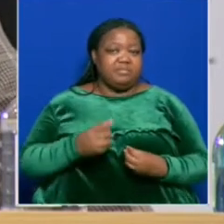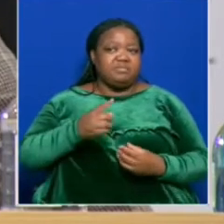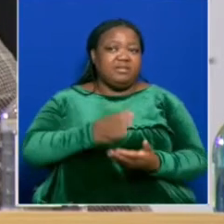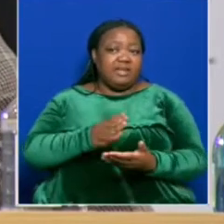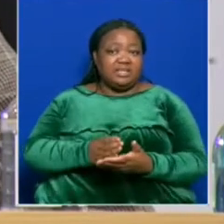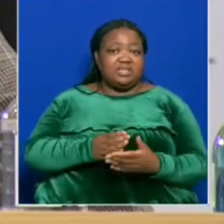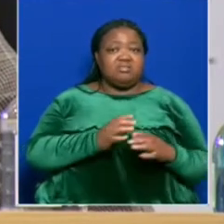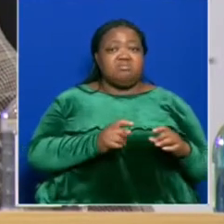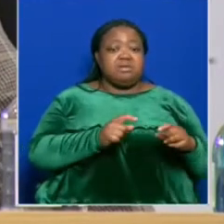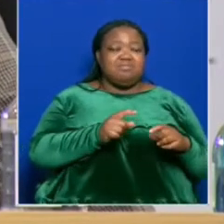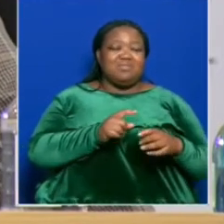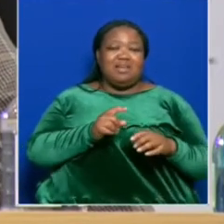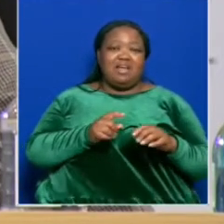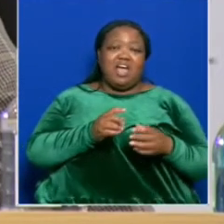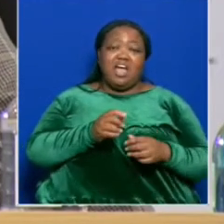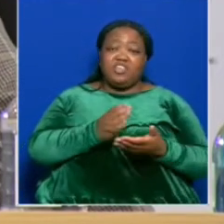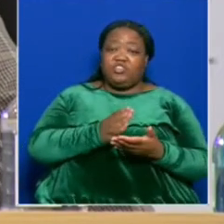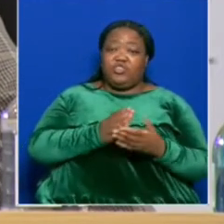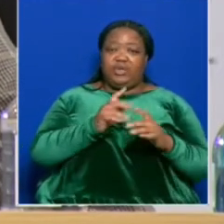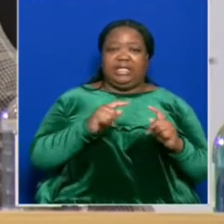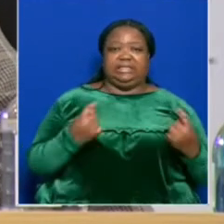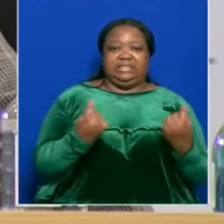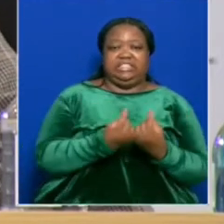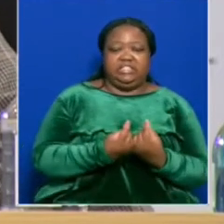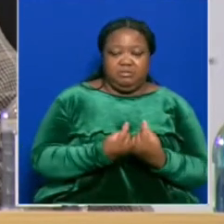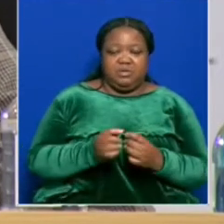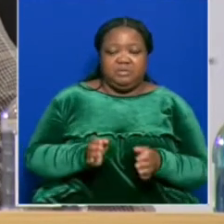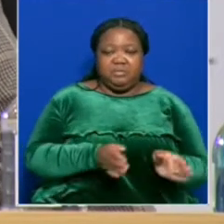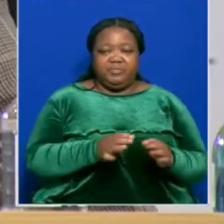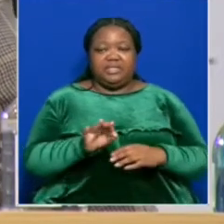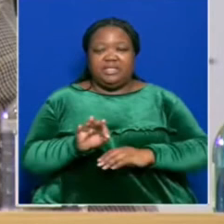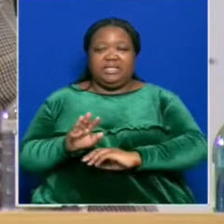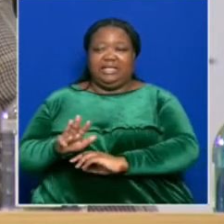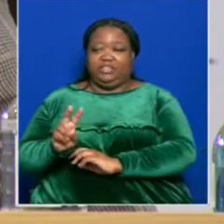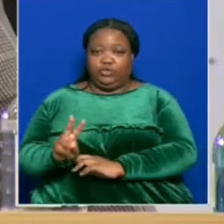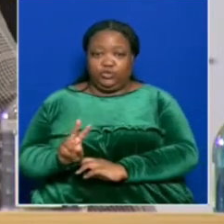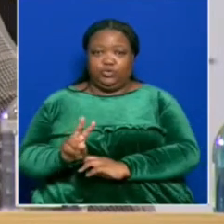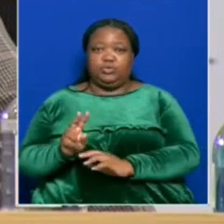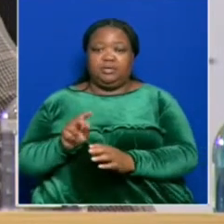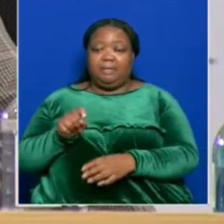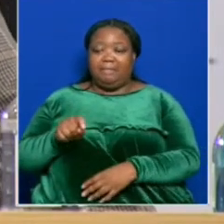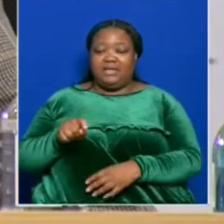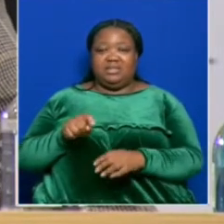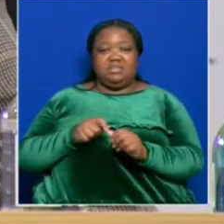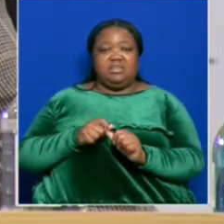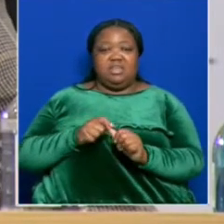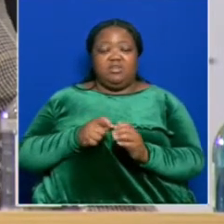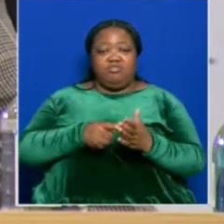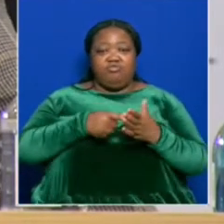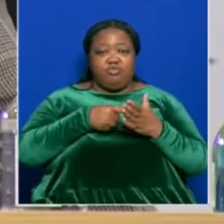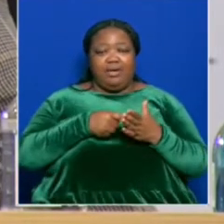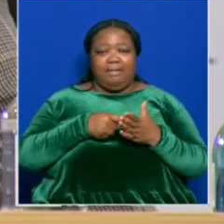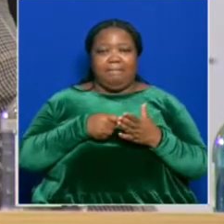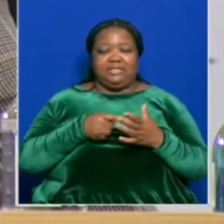team. They then move over to 392 and saying on 392, mandatory requirements stage 2. They take note that, for